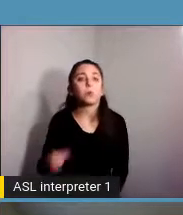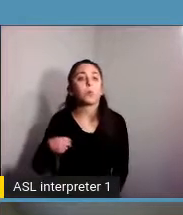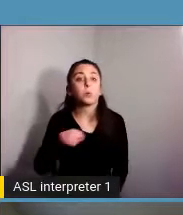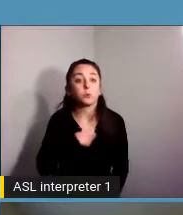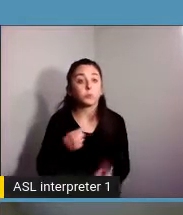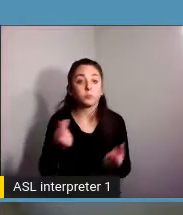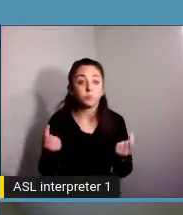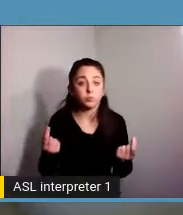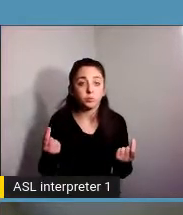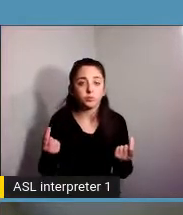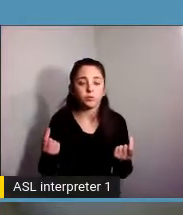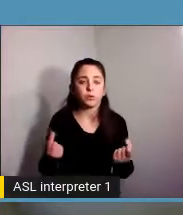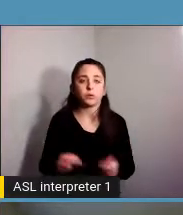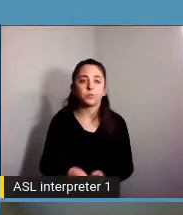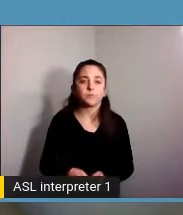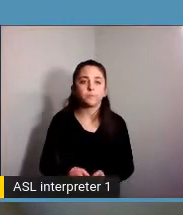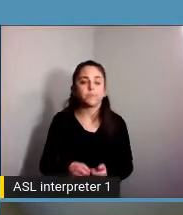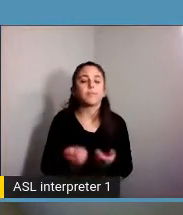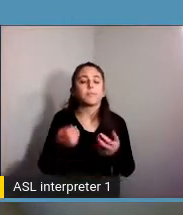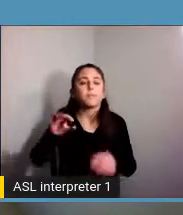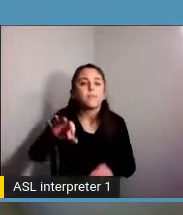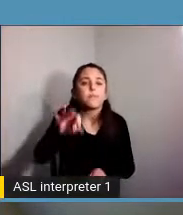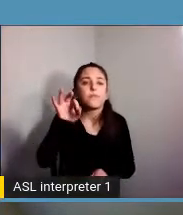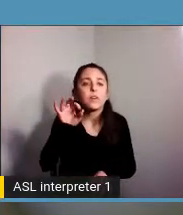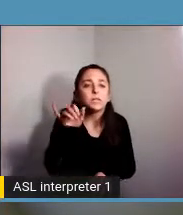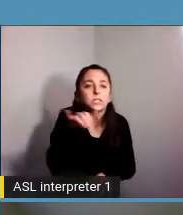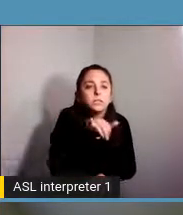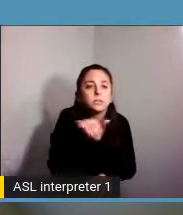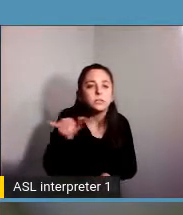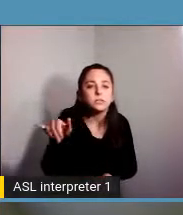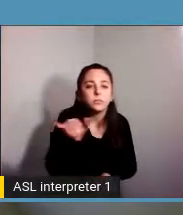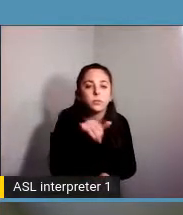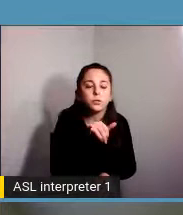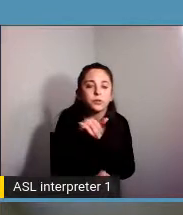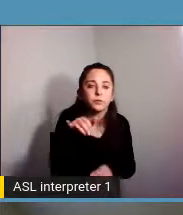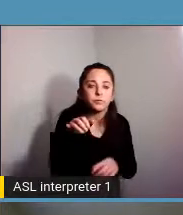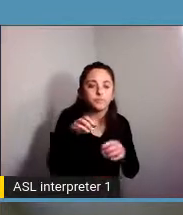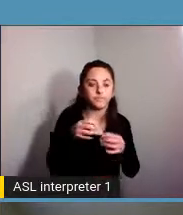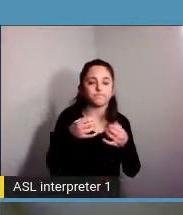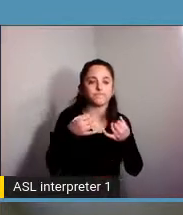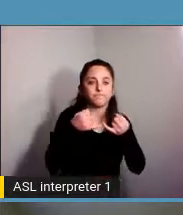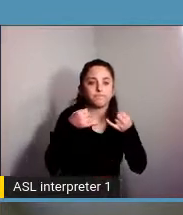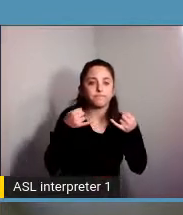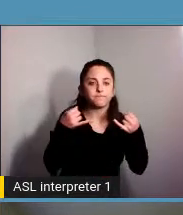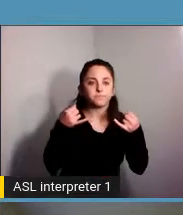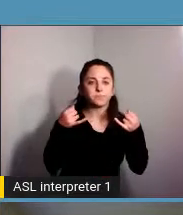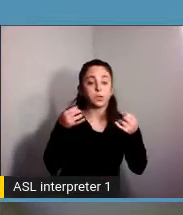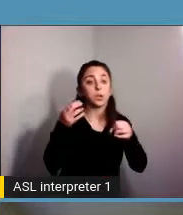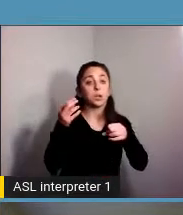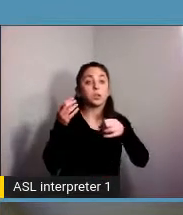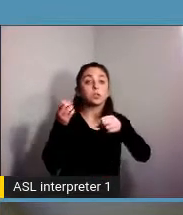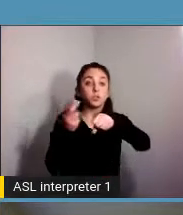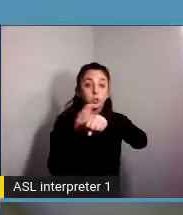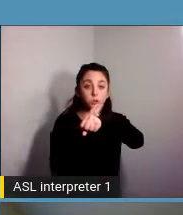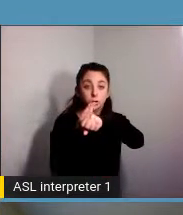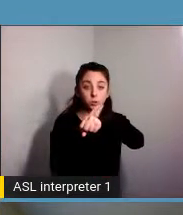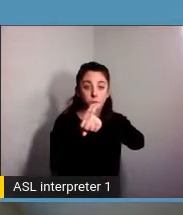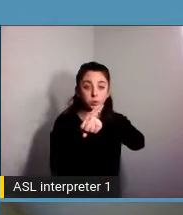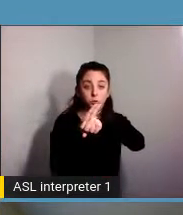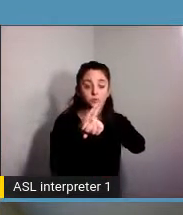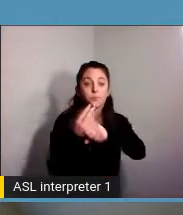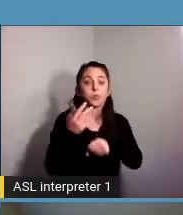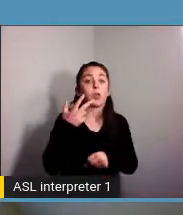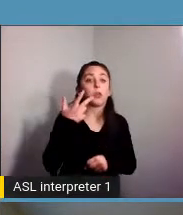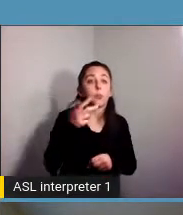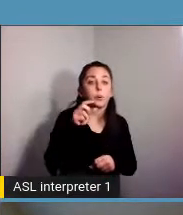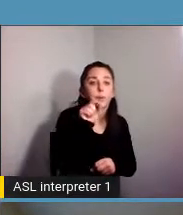by finding like spots, and those like spots were then used to create cross sections. So any 3